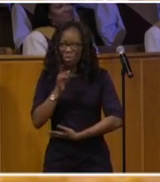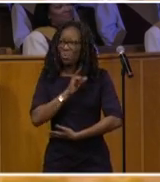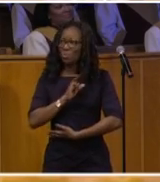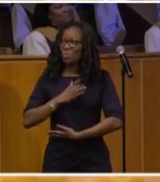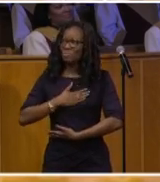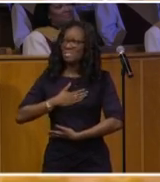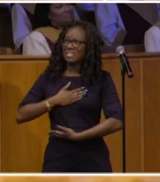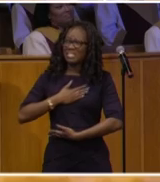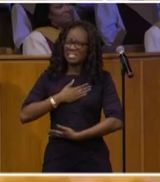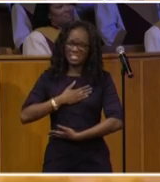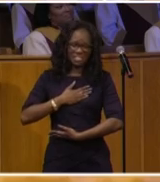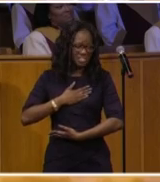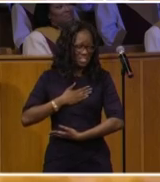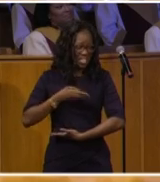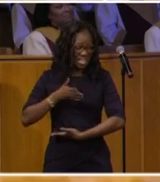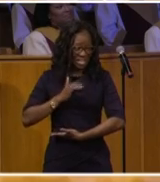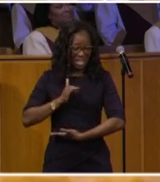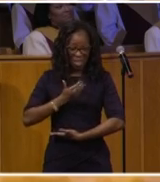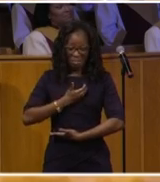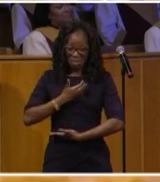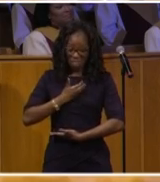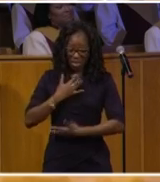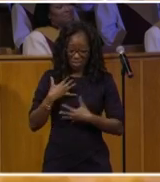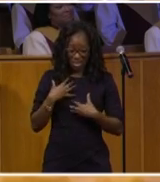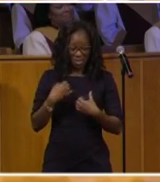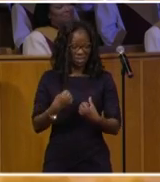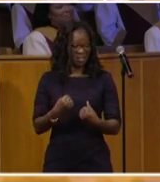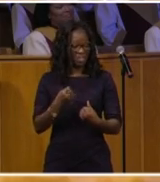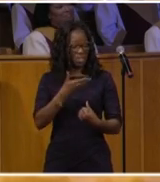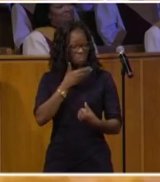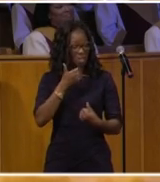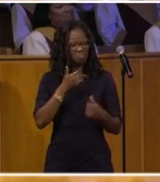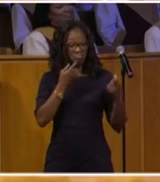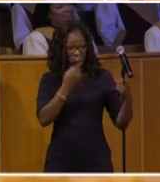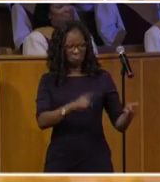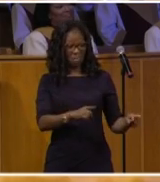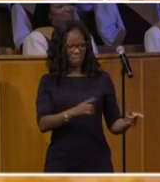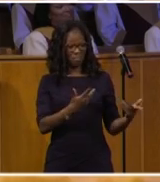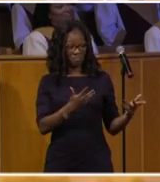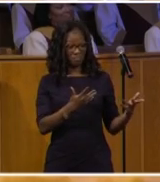please let my baby get well. And he did.